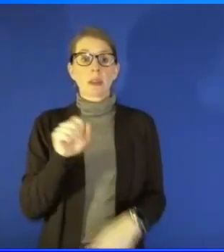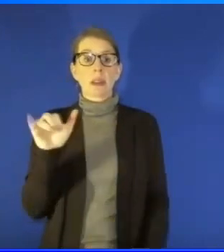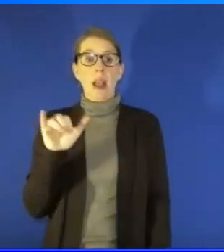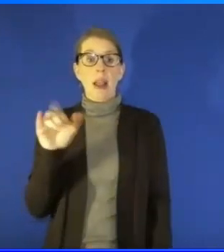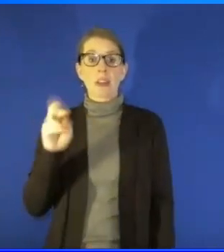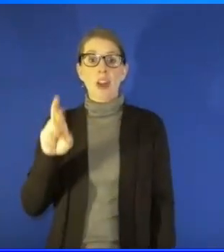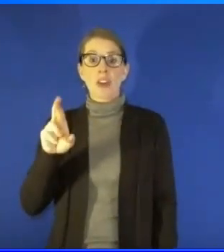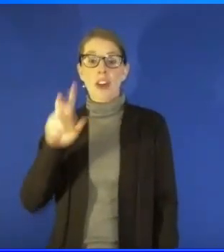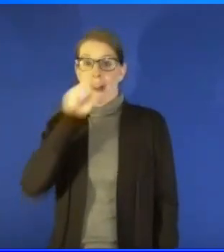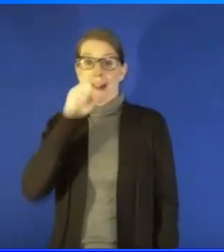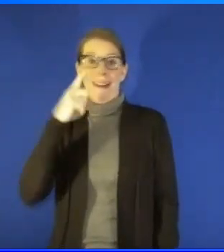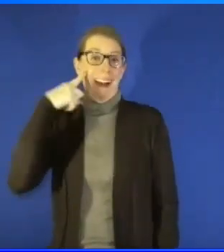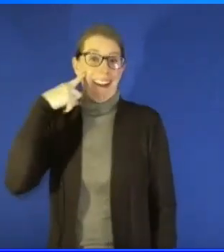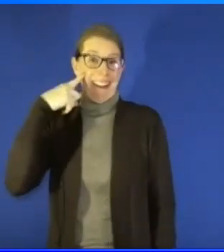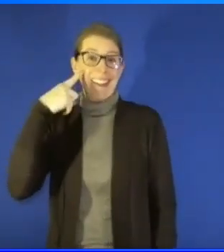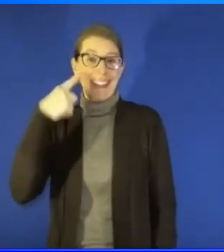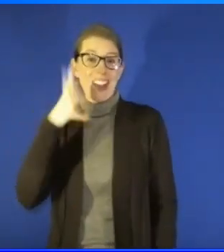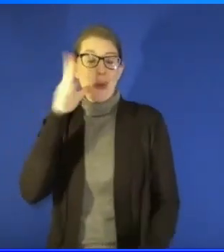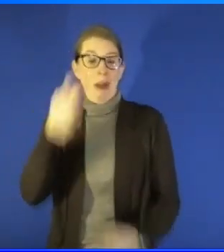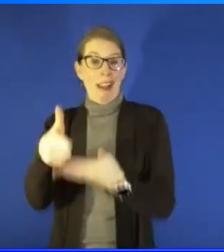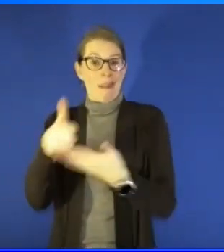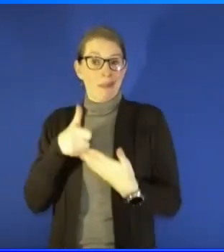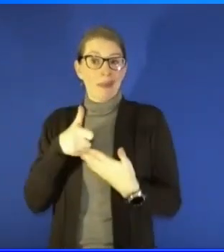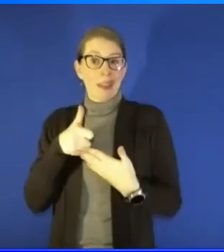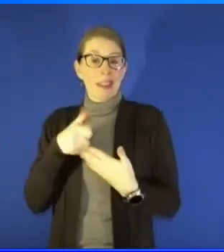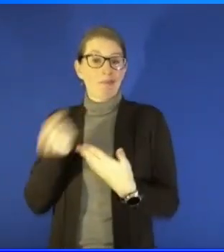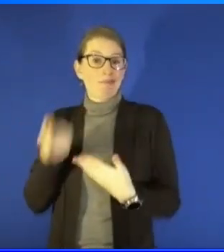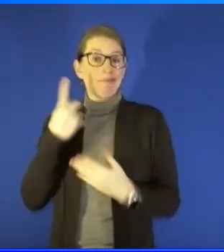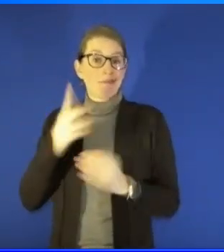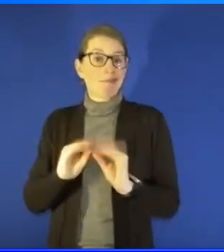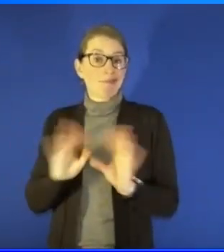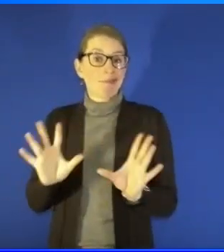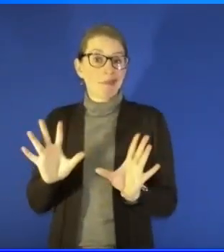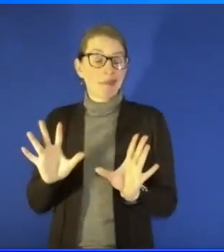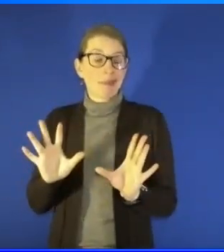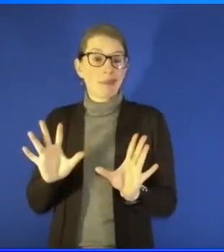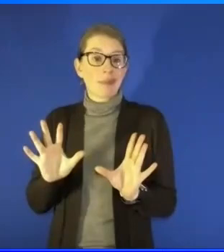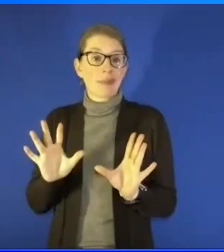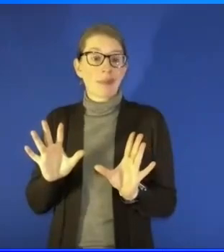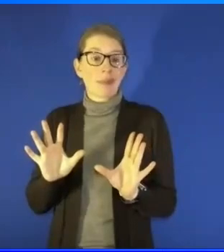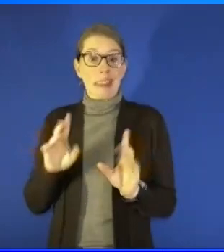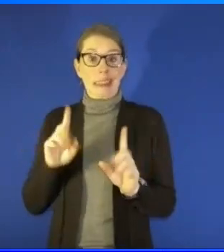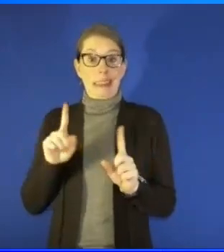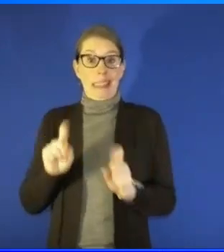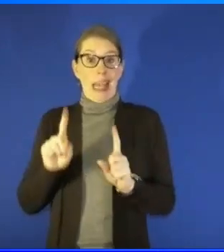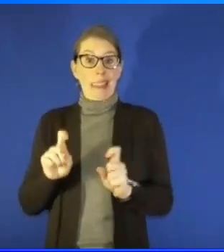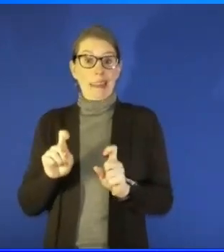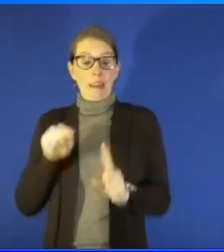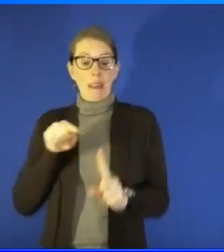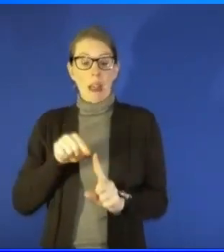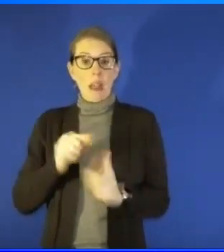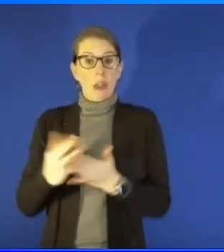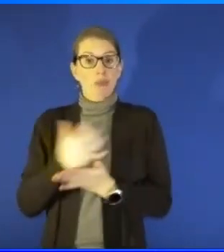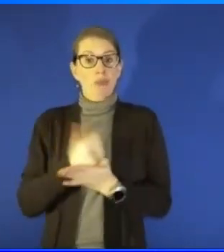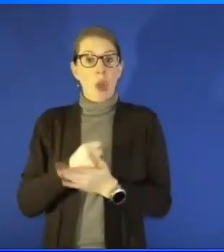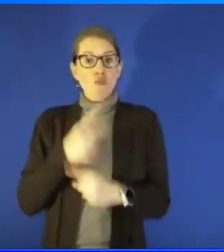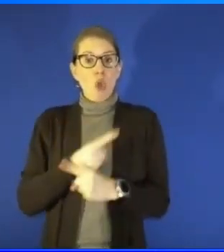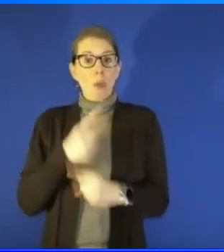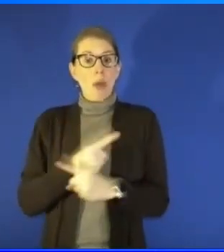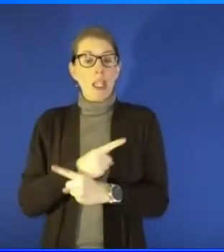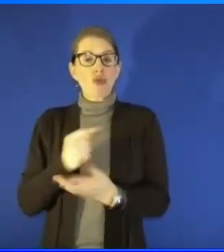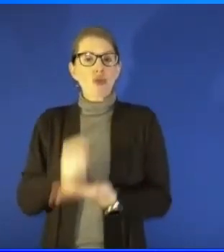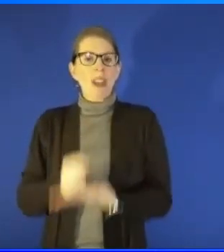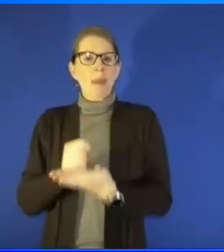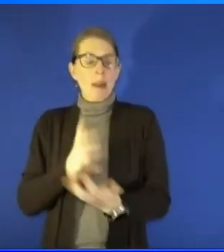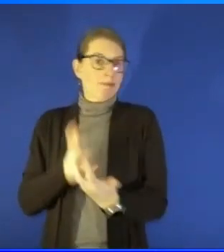Hawkeye that will help us understand then, based on that testing, what's the appropriate treatment. And so these are